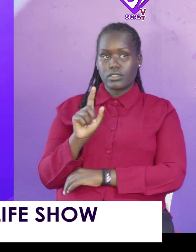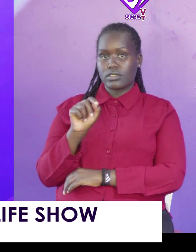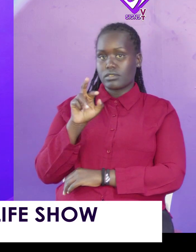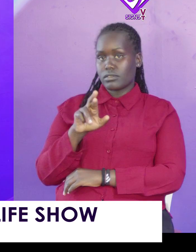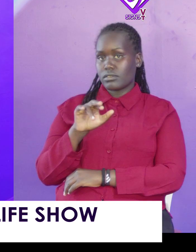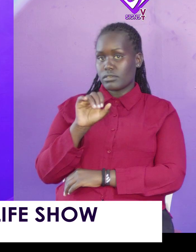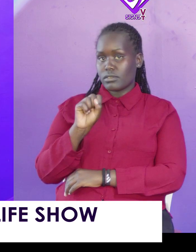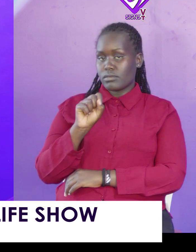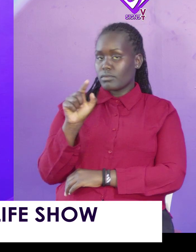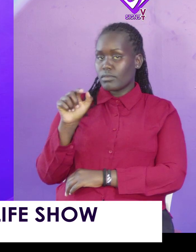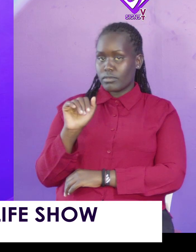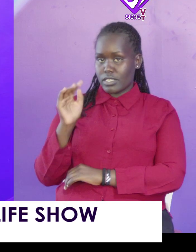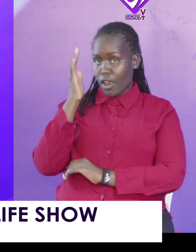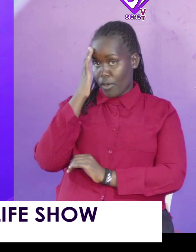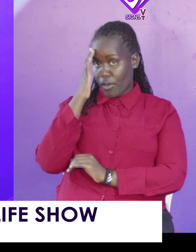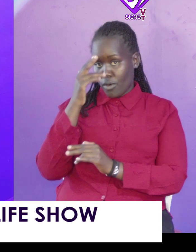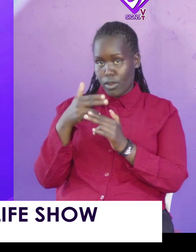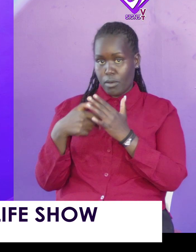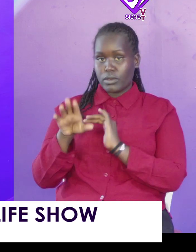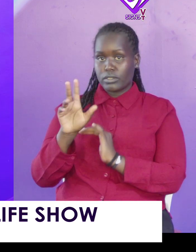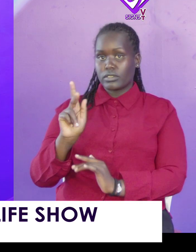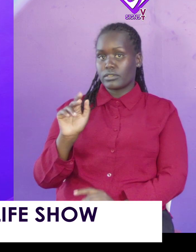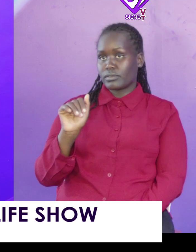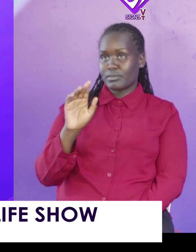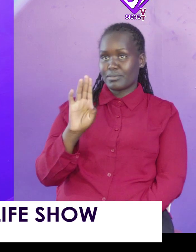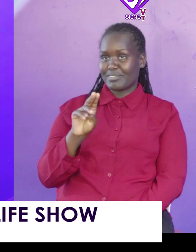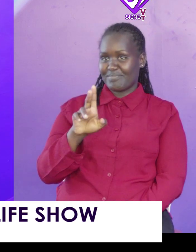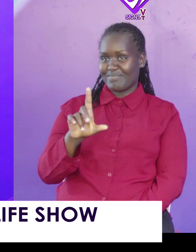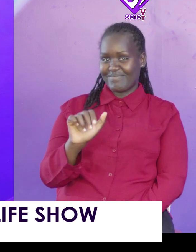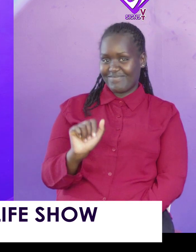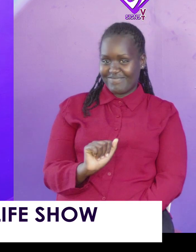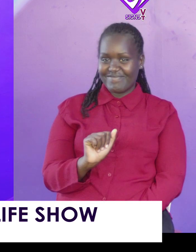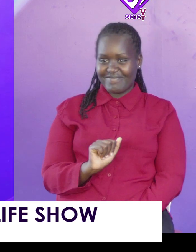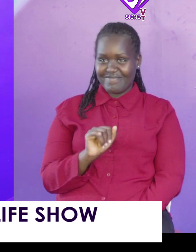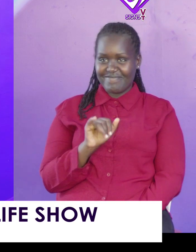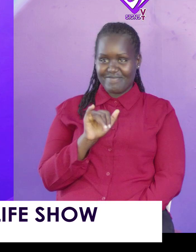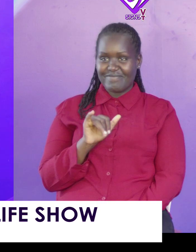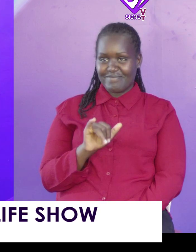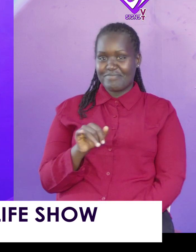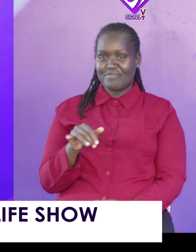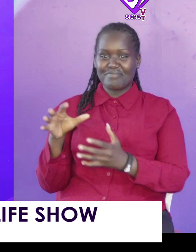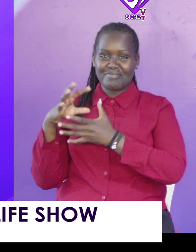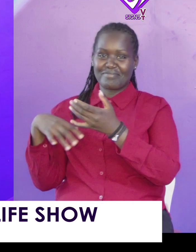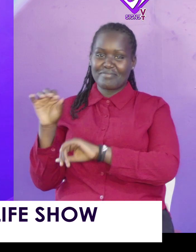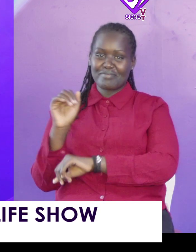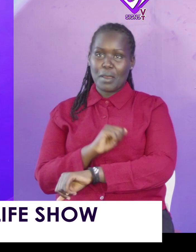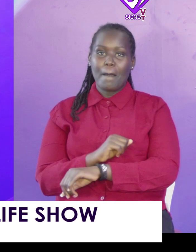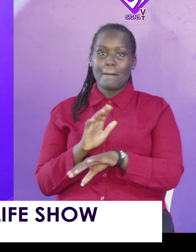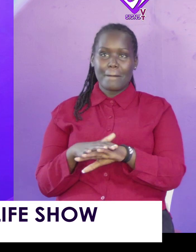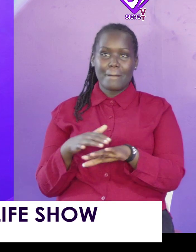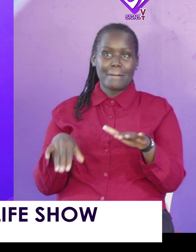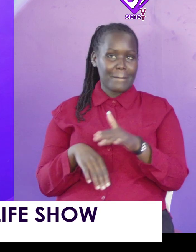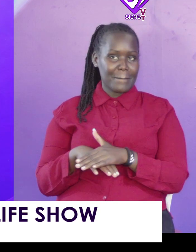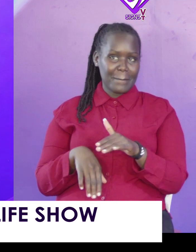St. Teresa's know it. They used to call it Kabula. Yeah, those days. A mixed school, very good in football, very good